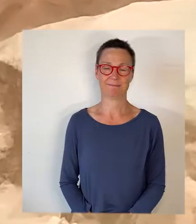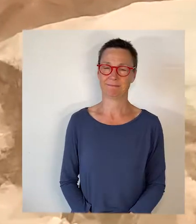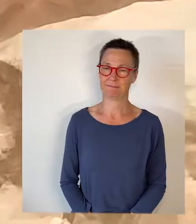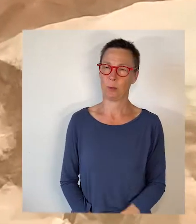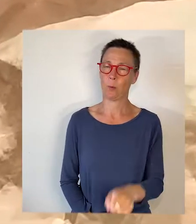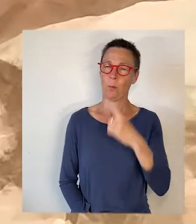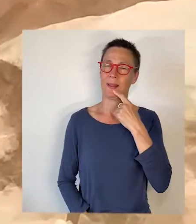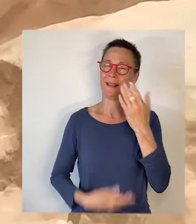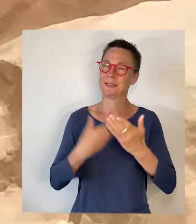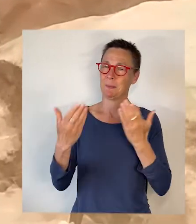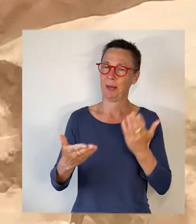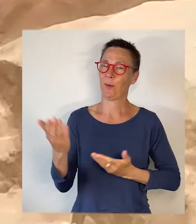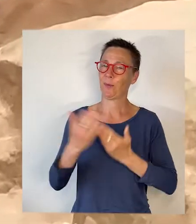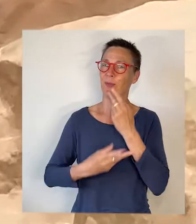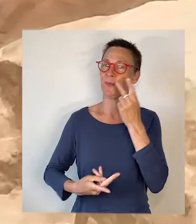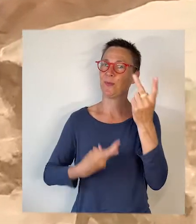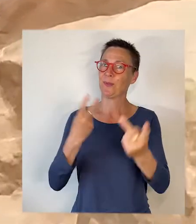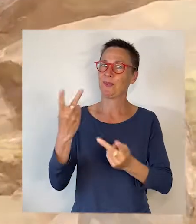tell you about her.